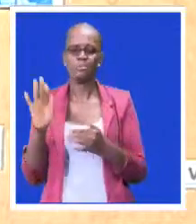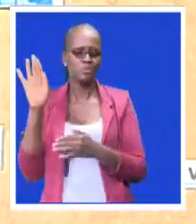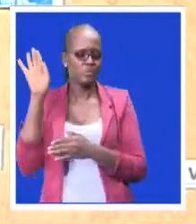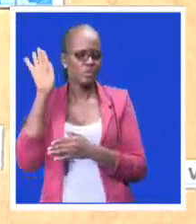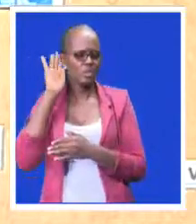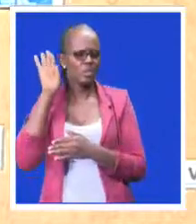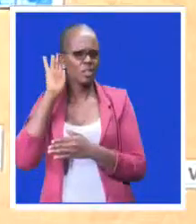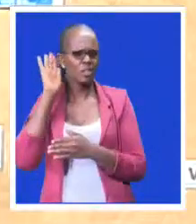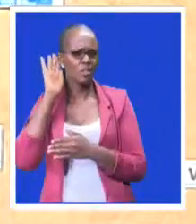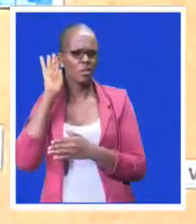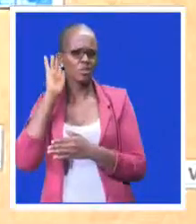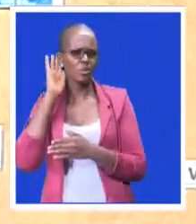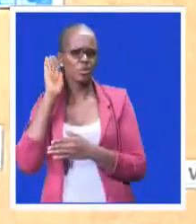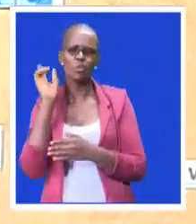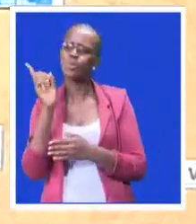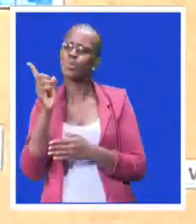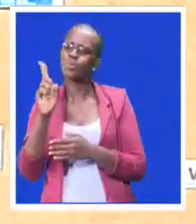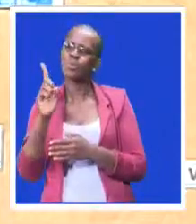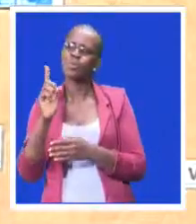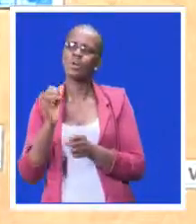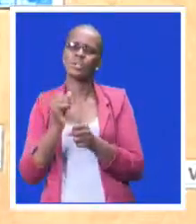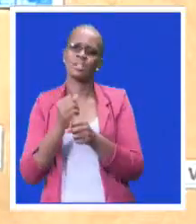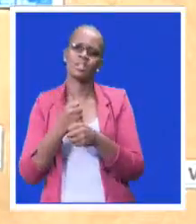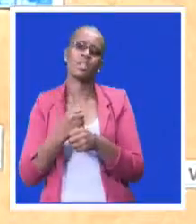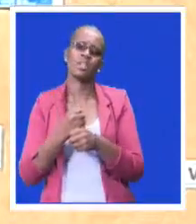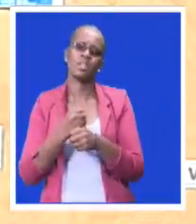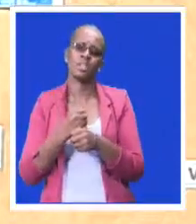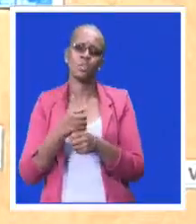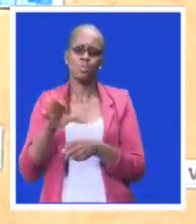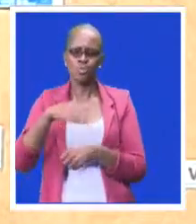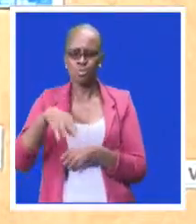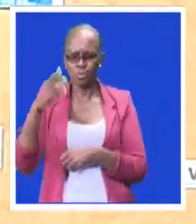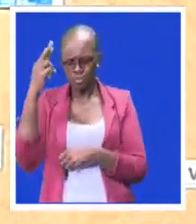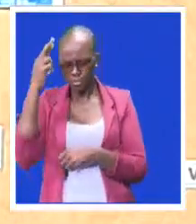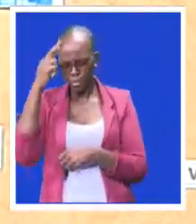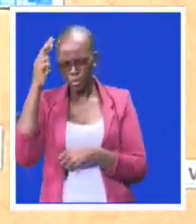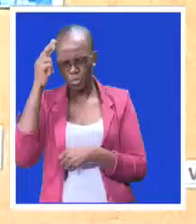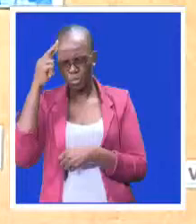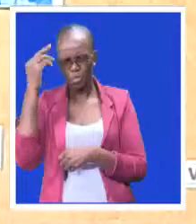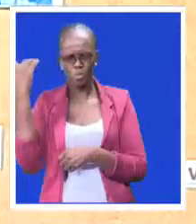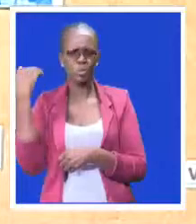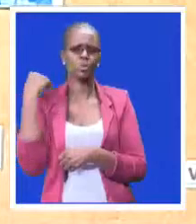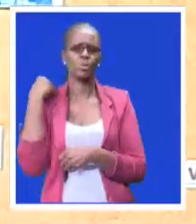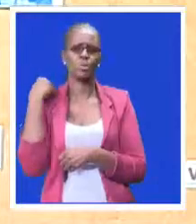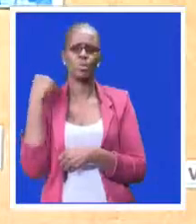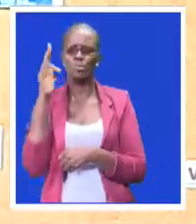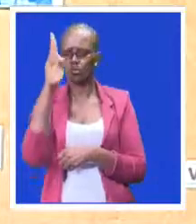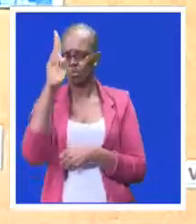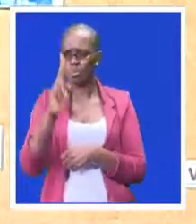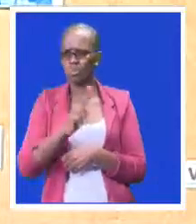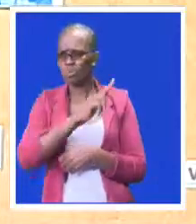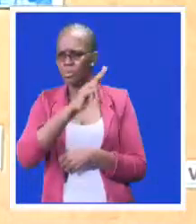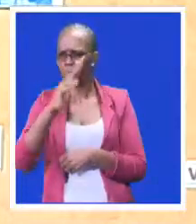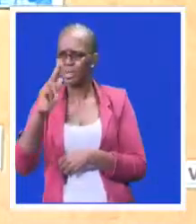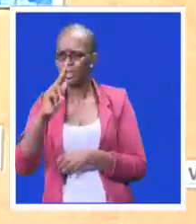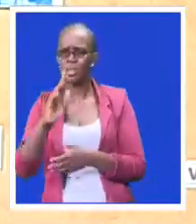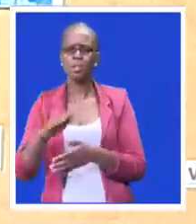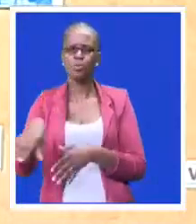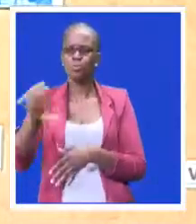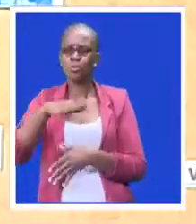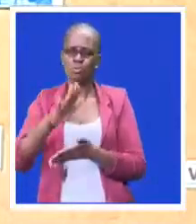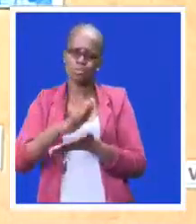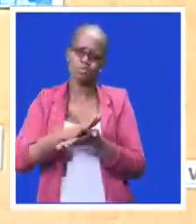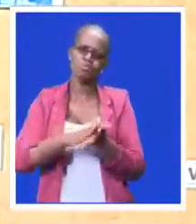remember yesterday, it was a Sunday. We went to church. So the next day that comes after